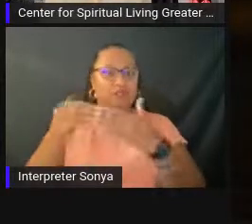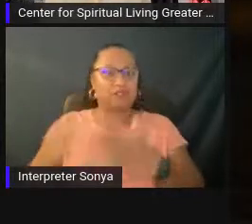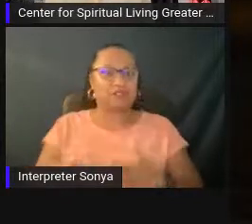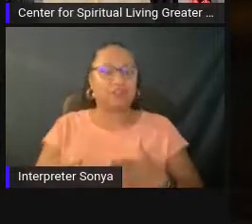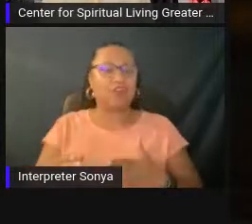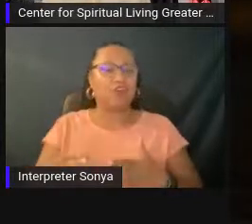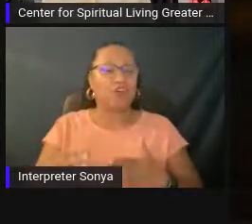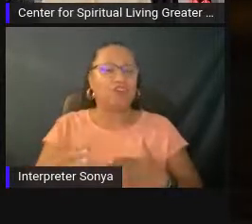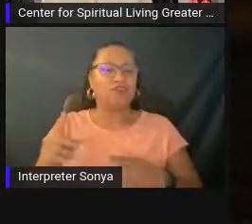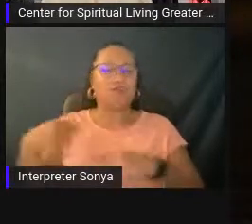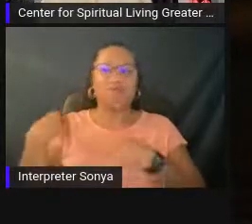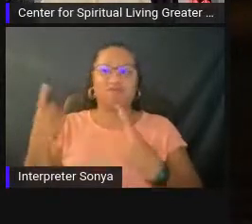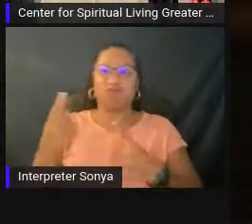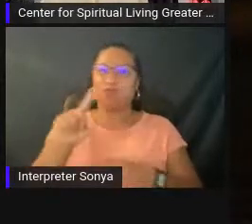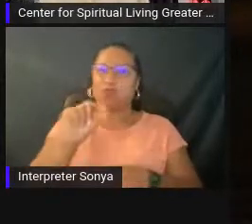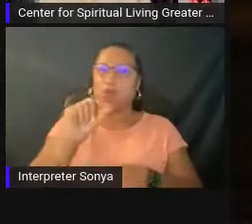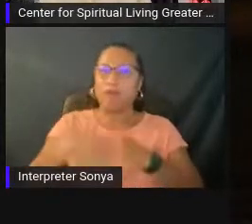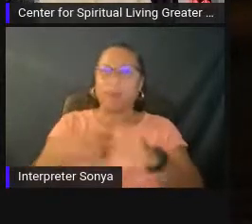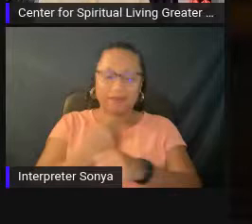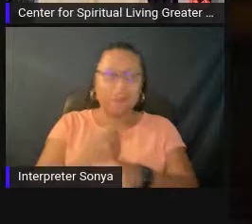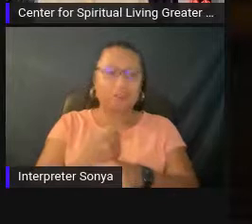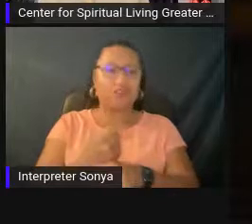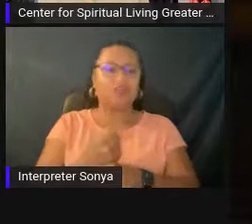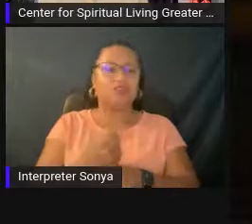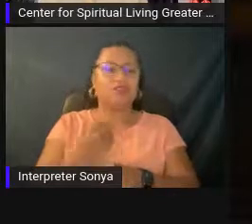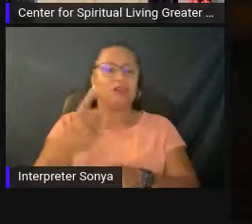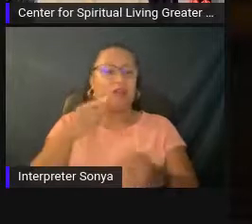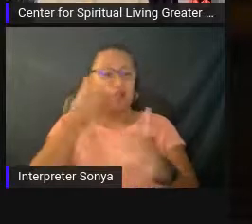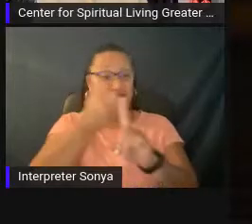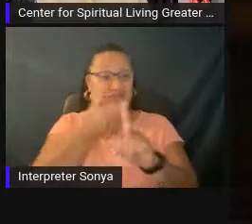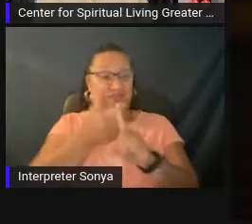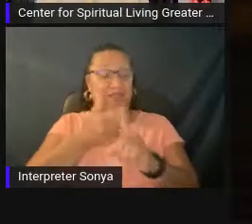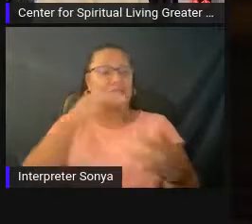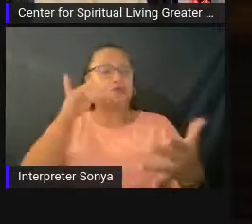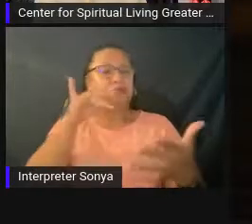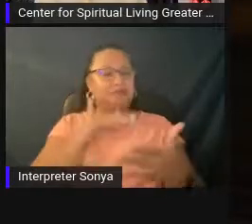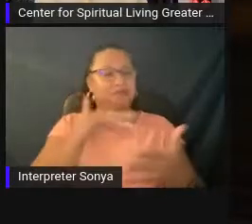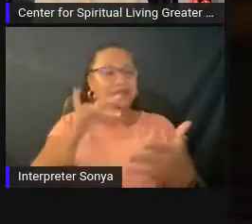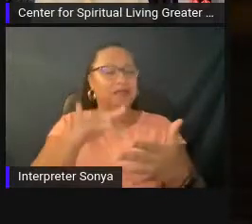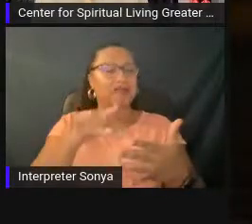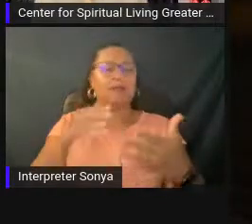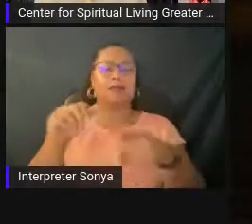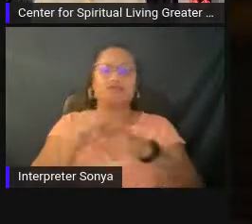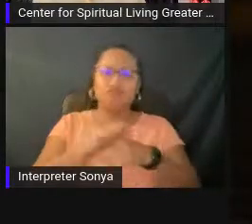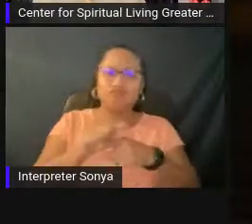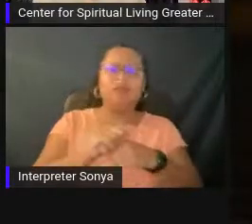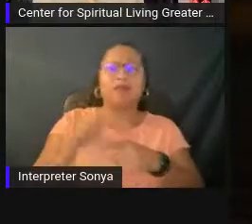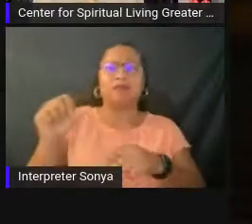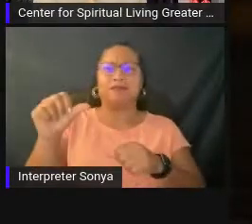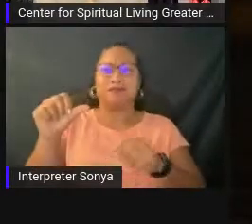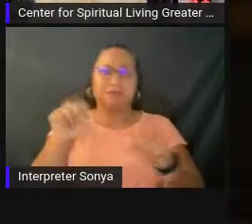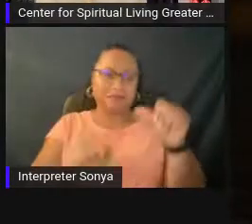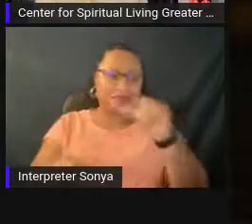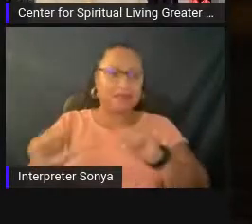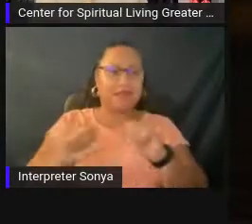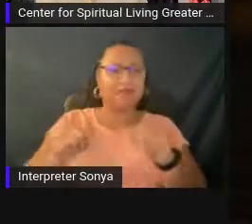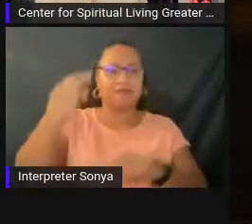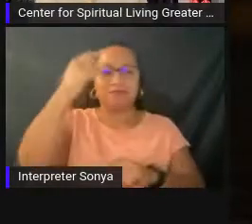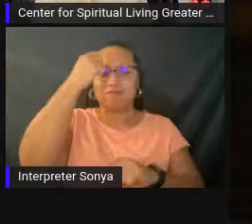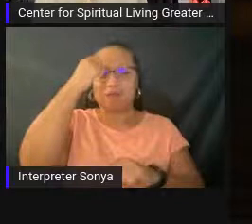2013, has been studying and practicing science of mind principles for 17